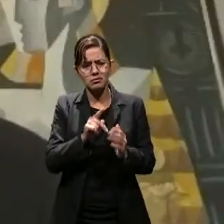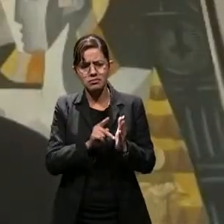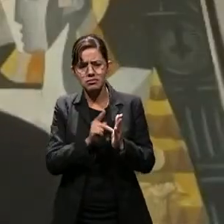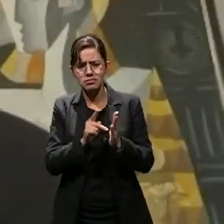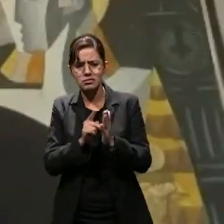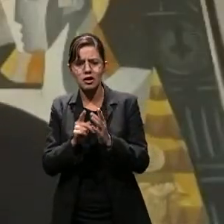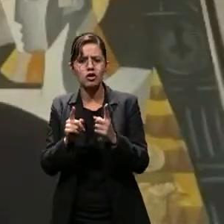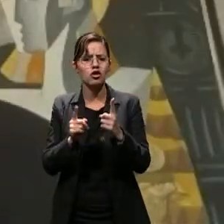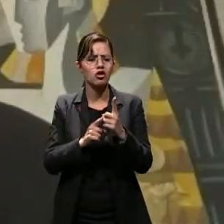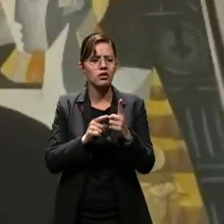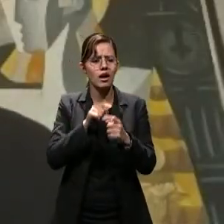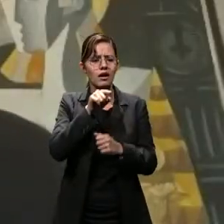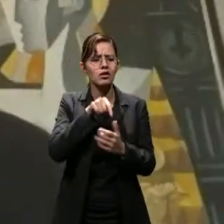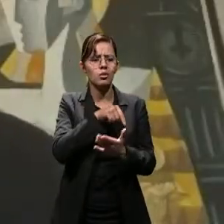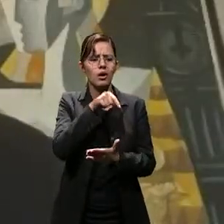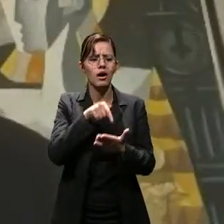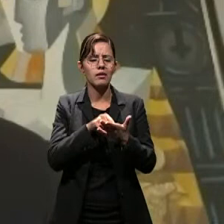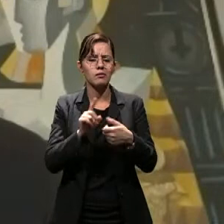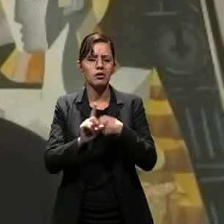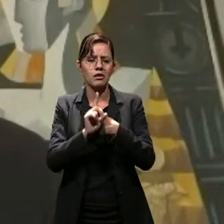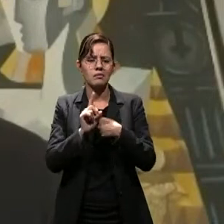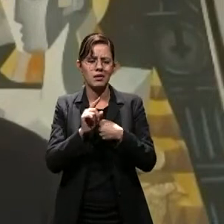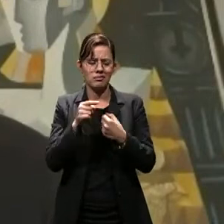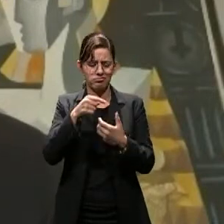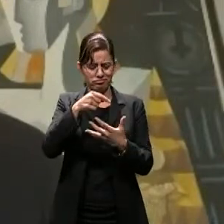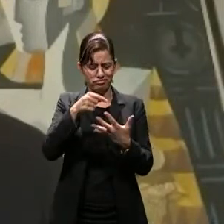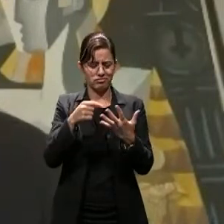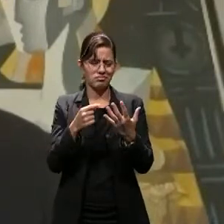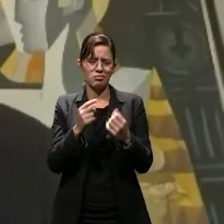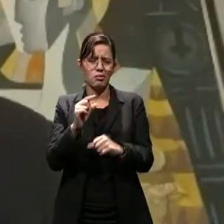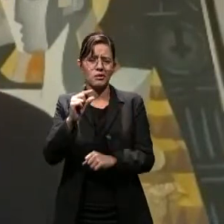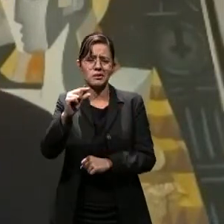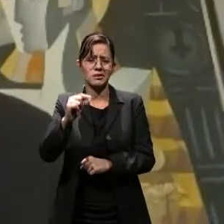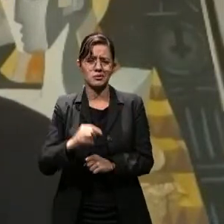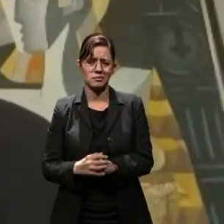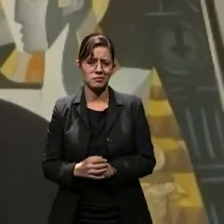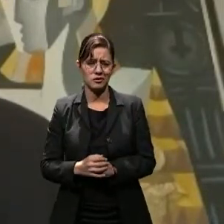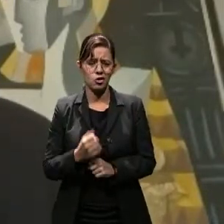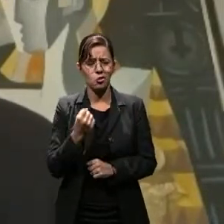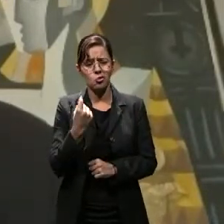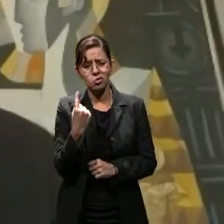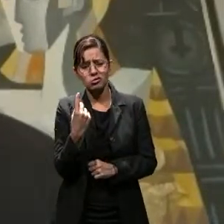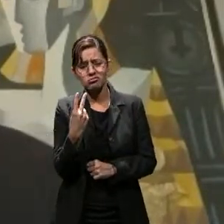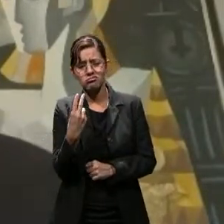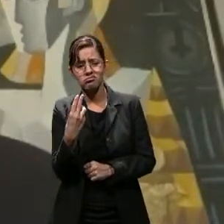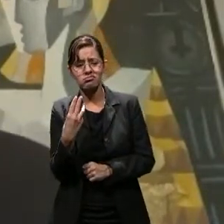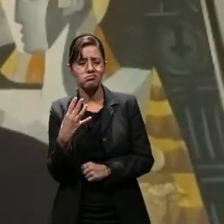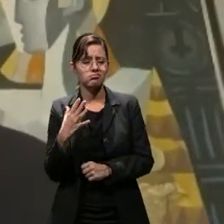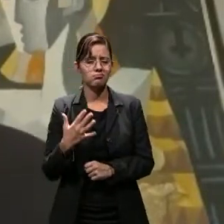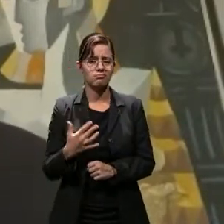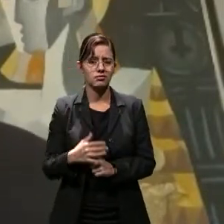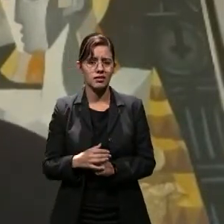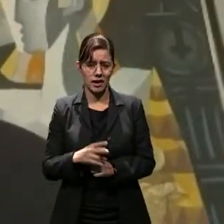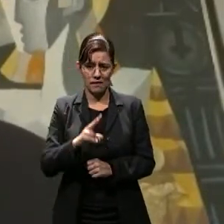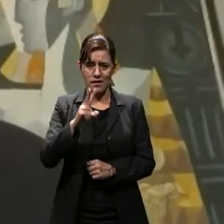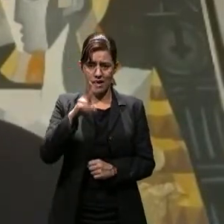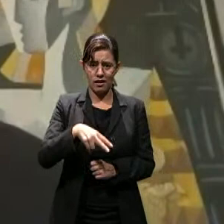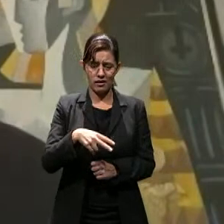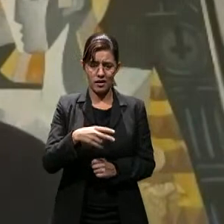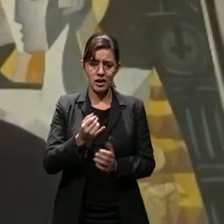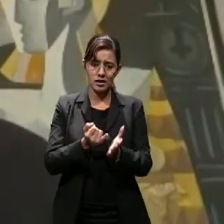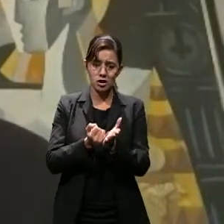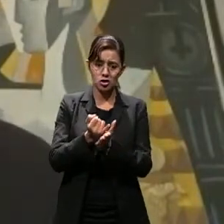hand where you have seen these things in a determining way that affects the results